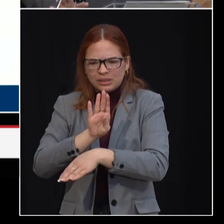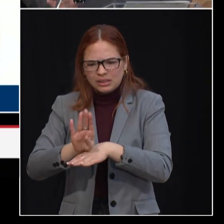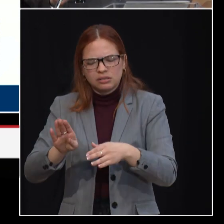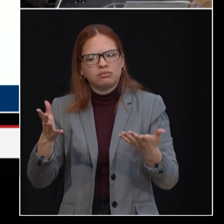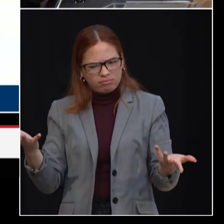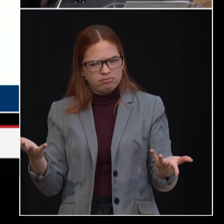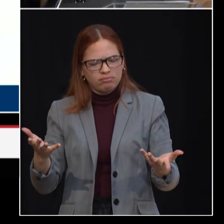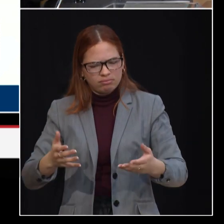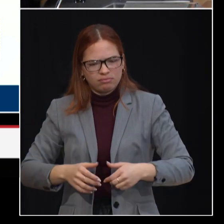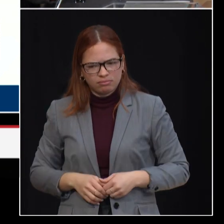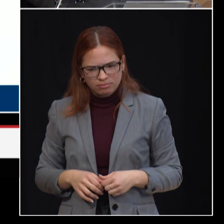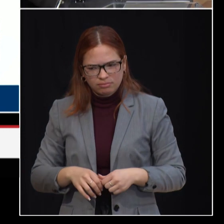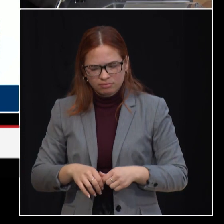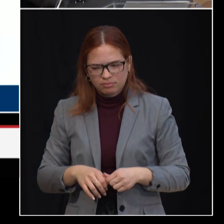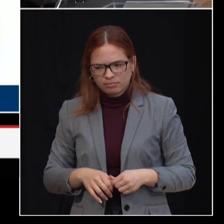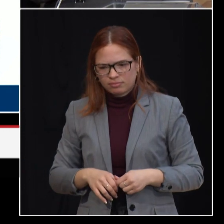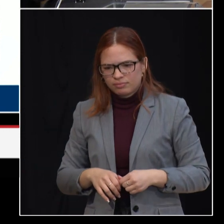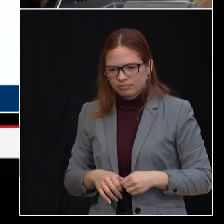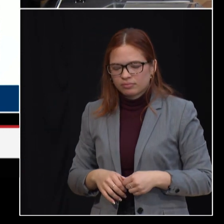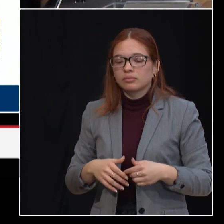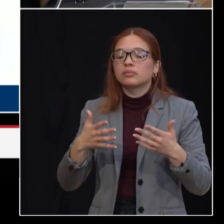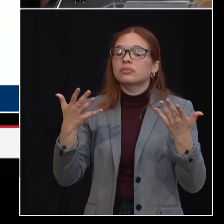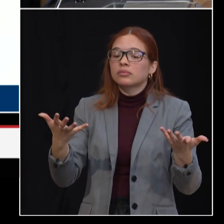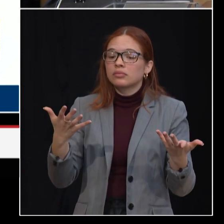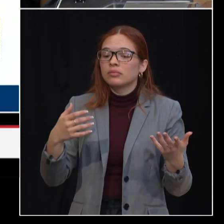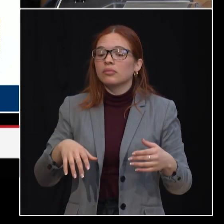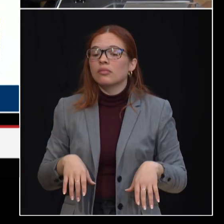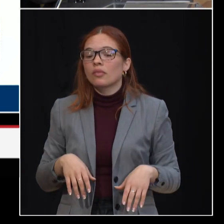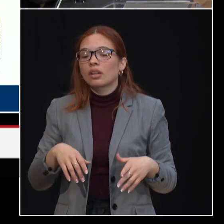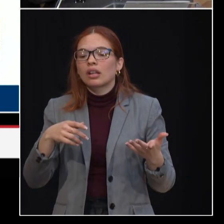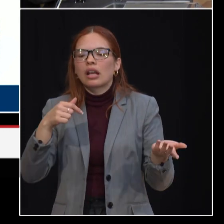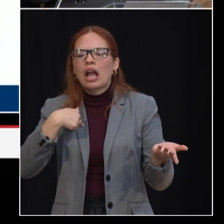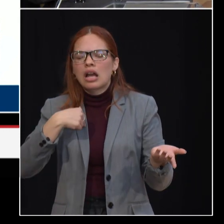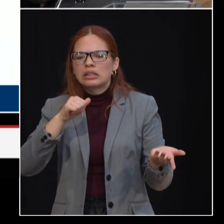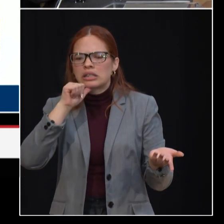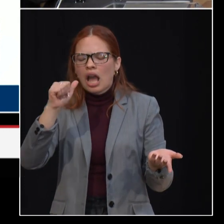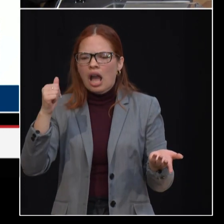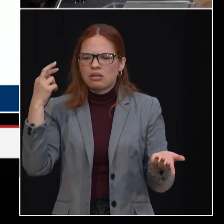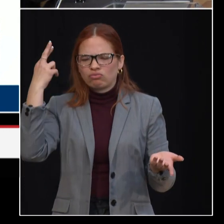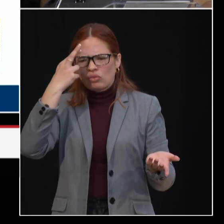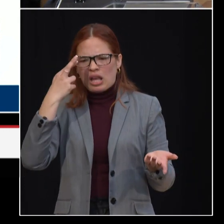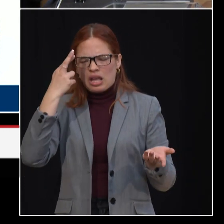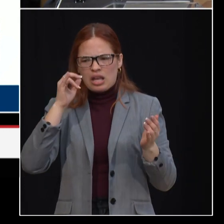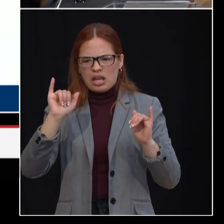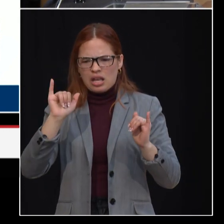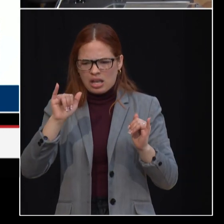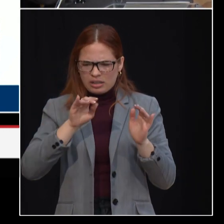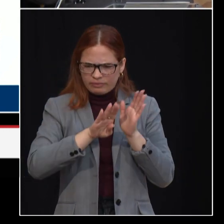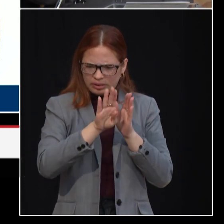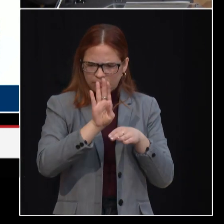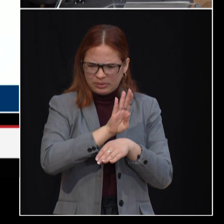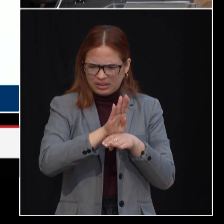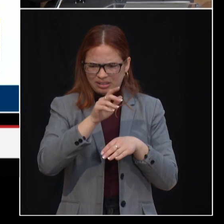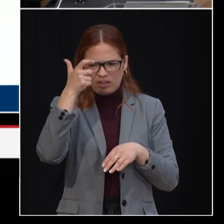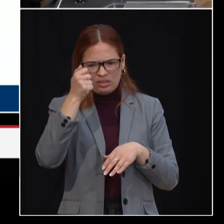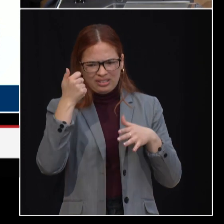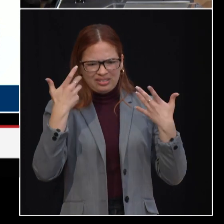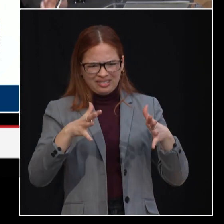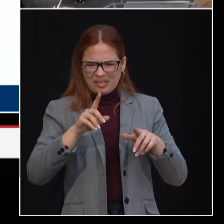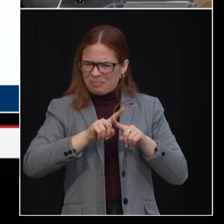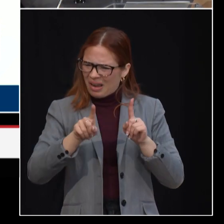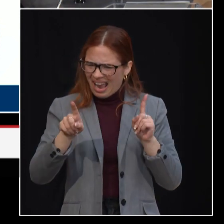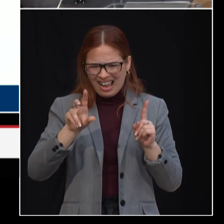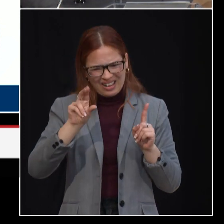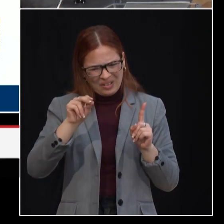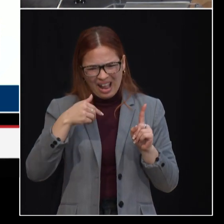say it is unrealistic to try and build your business on grants, right? We need cash flow. But we also